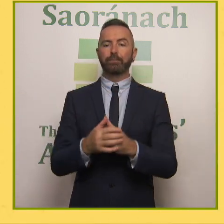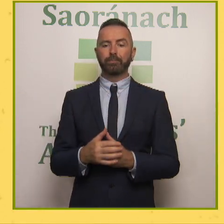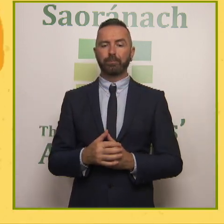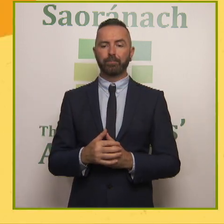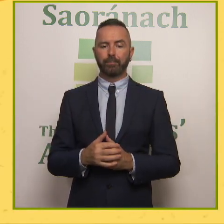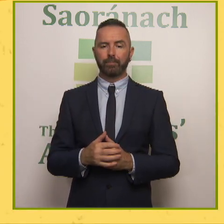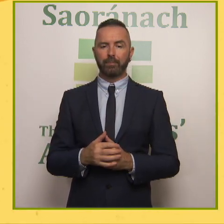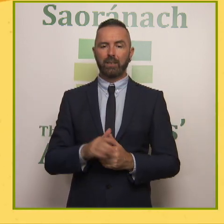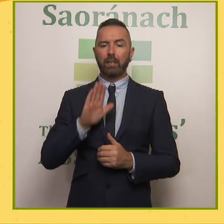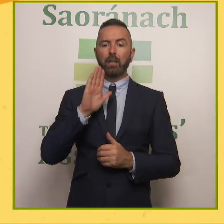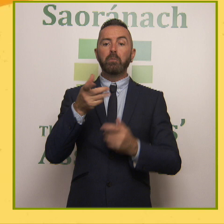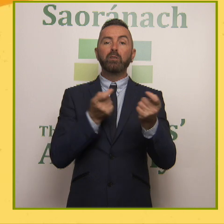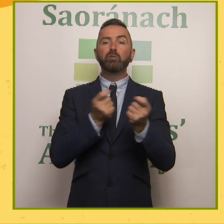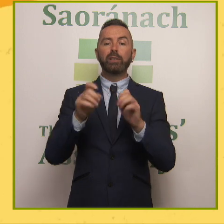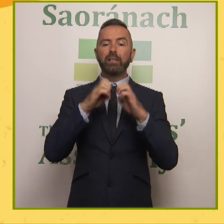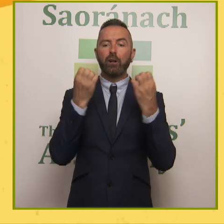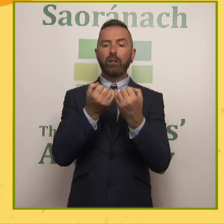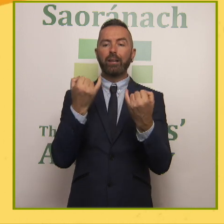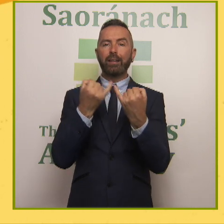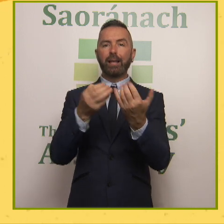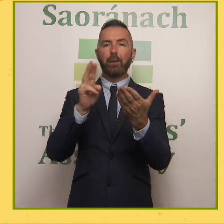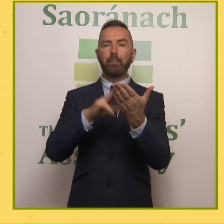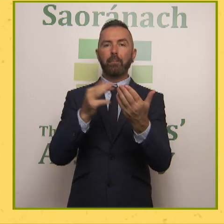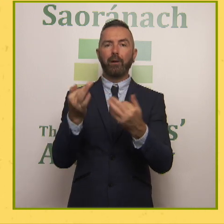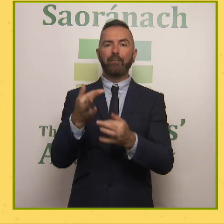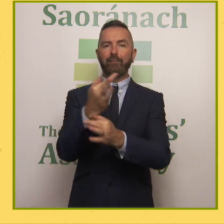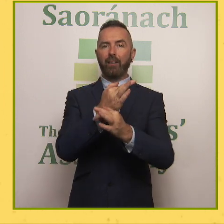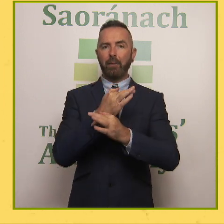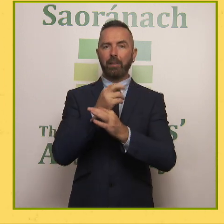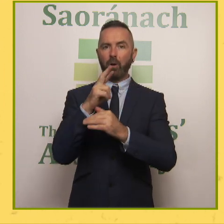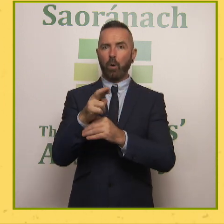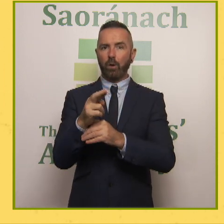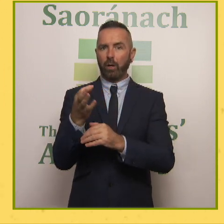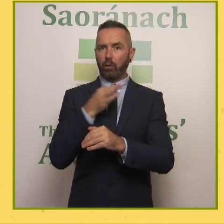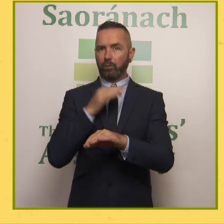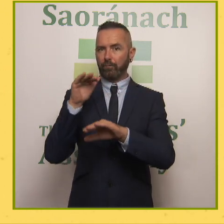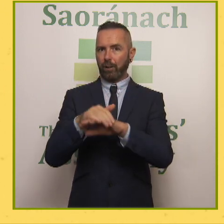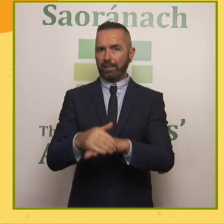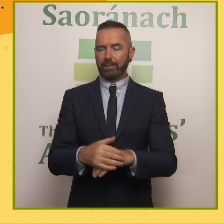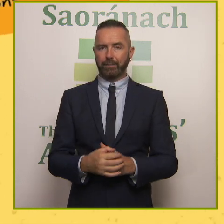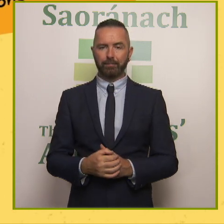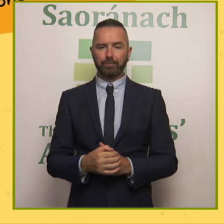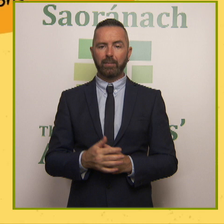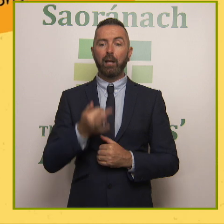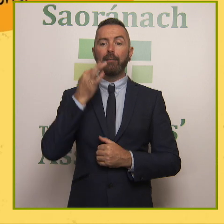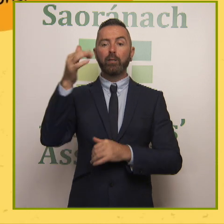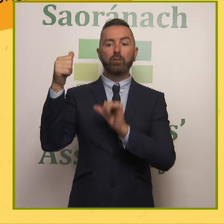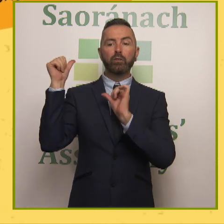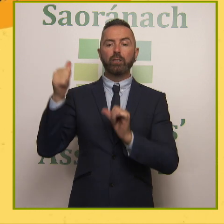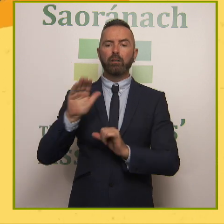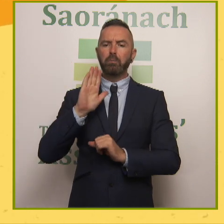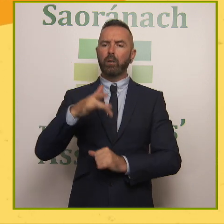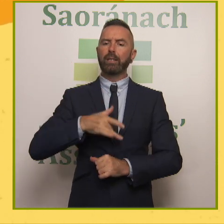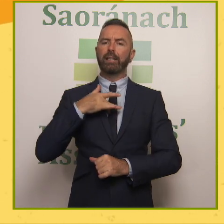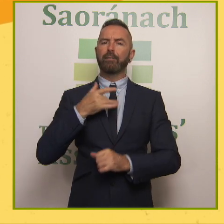We must treat the earth like a member of the family or a close friend. Future generations must